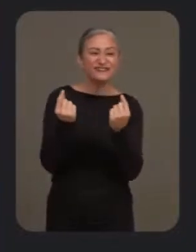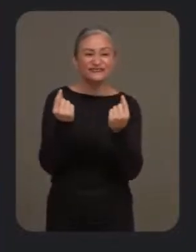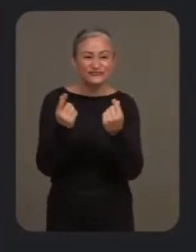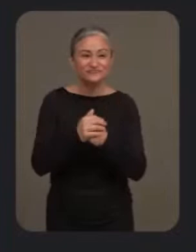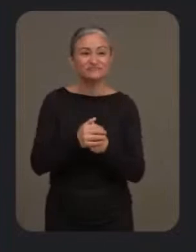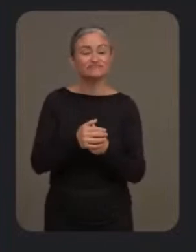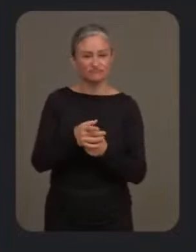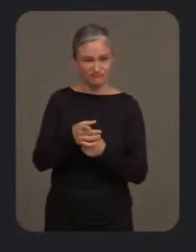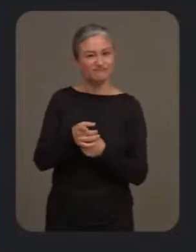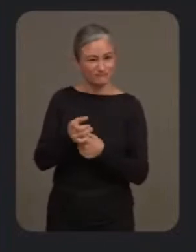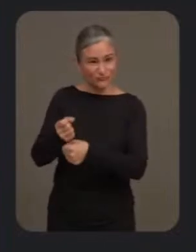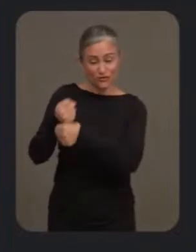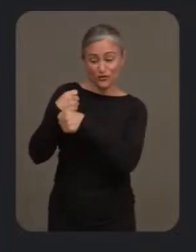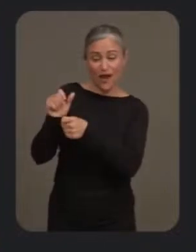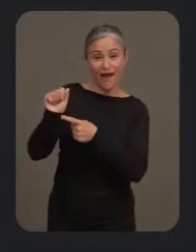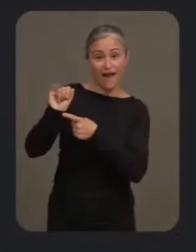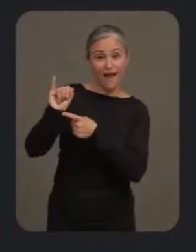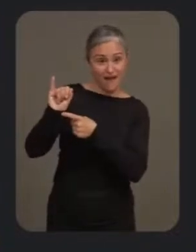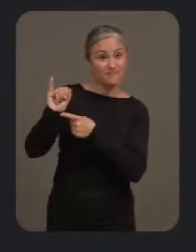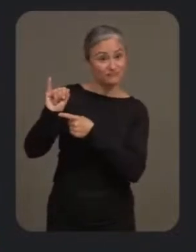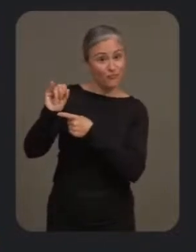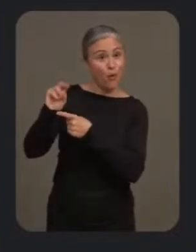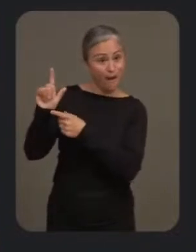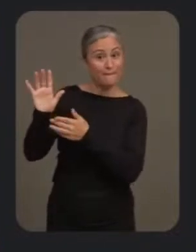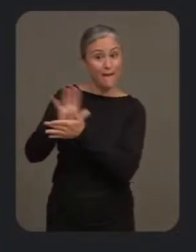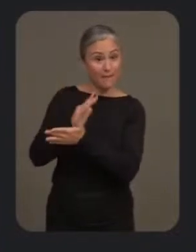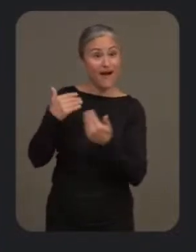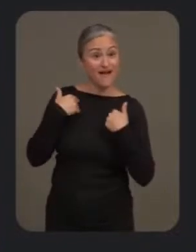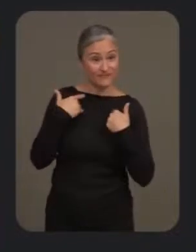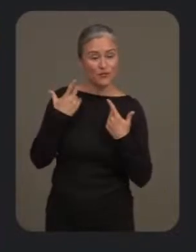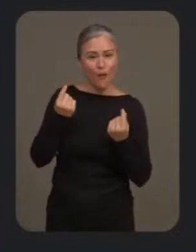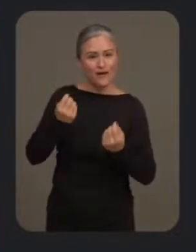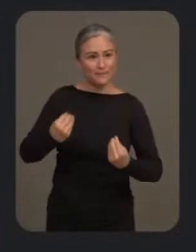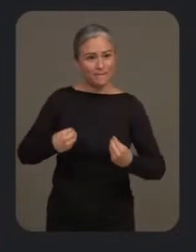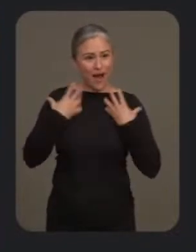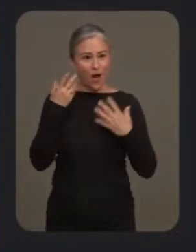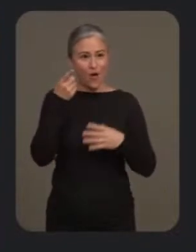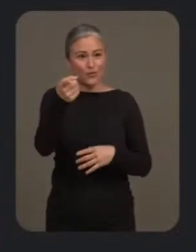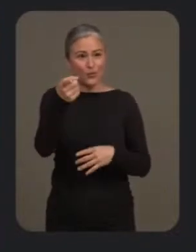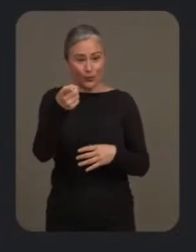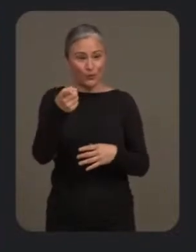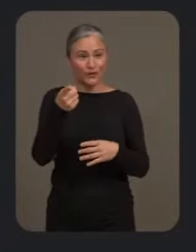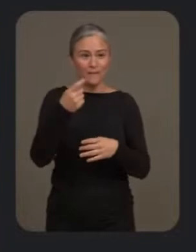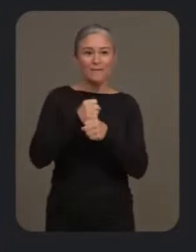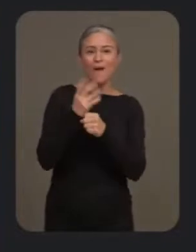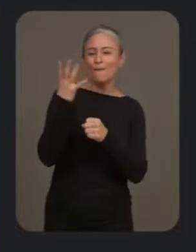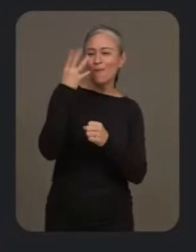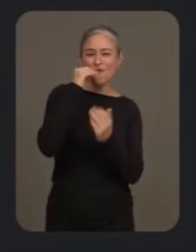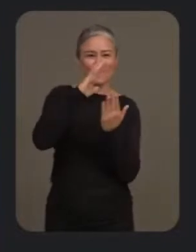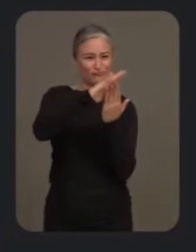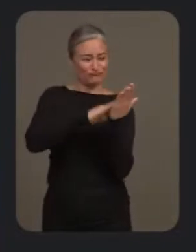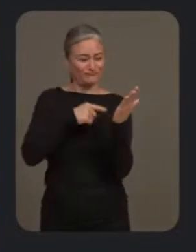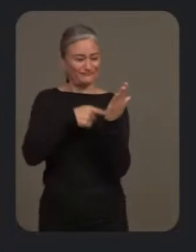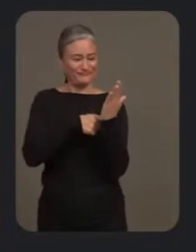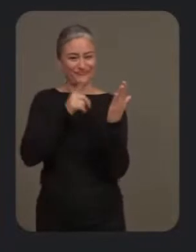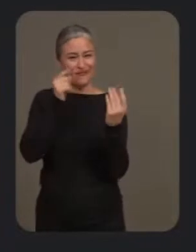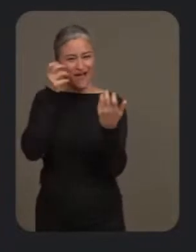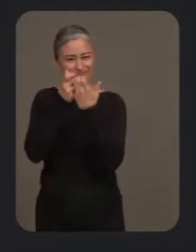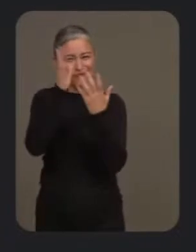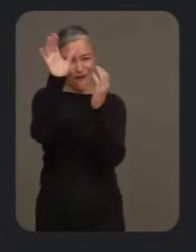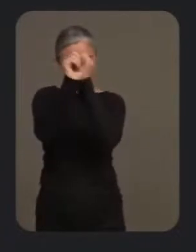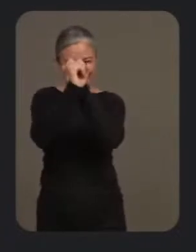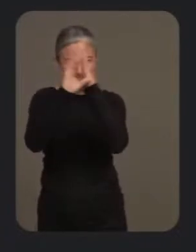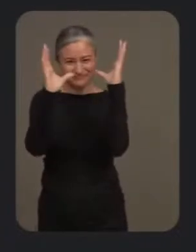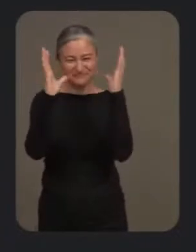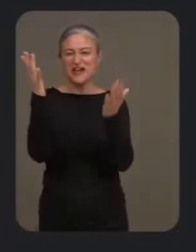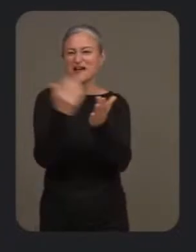AI wallpapers, you choose what inspires you, and then we create a beautiful wallpaper to fit your vision. So let's take a look. So